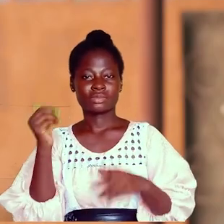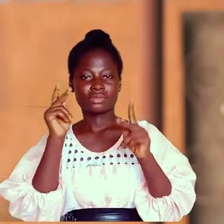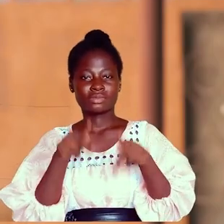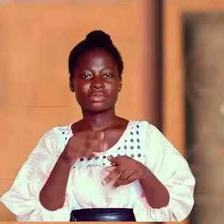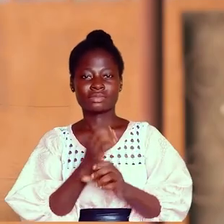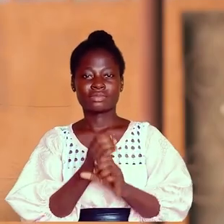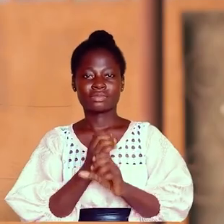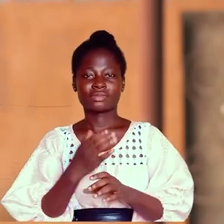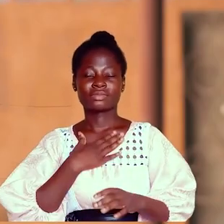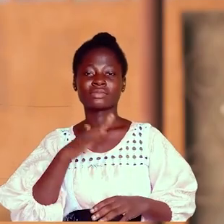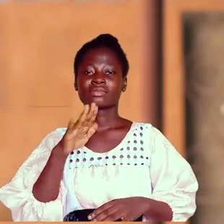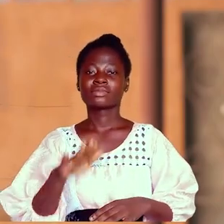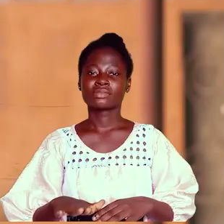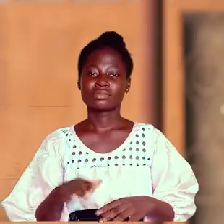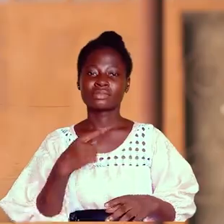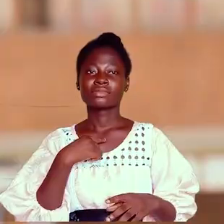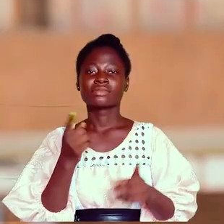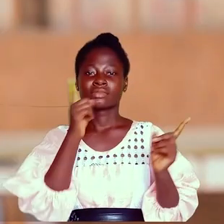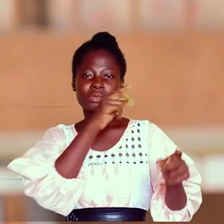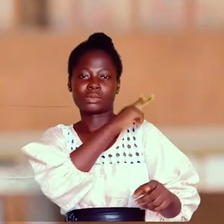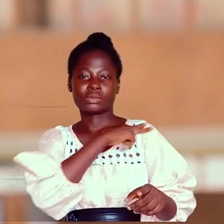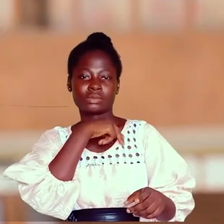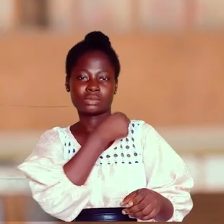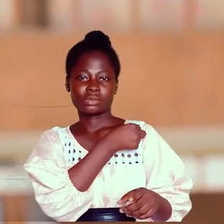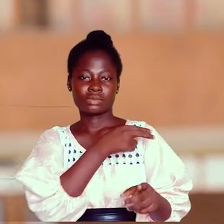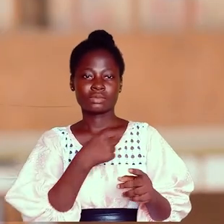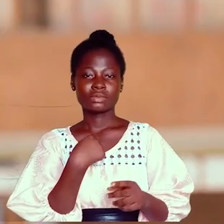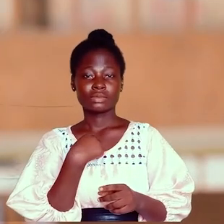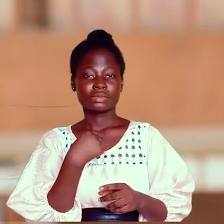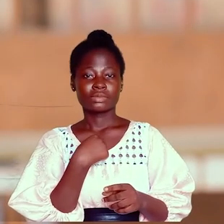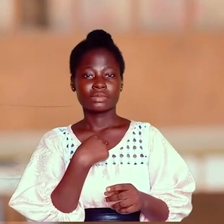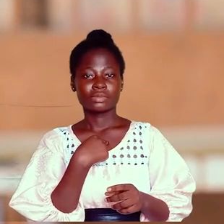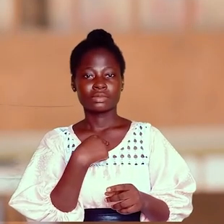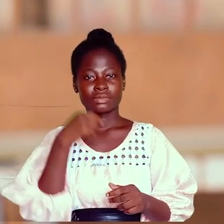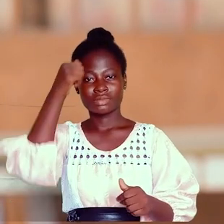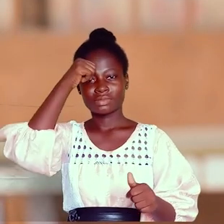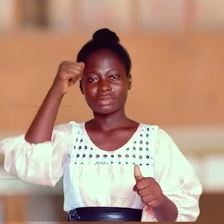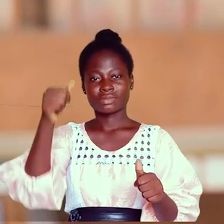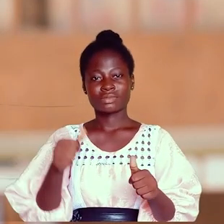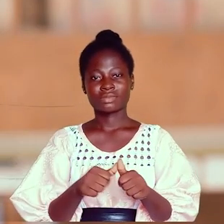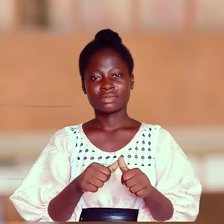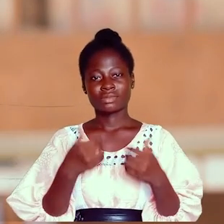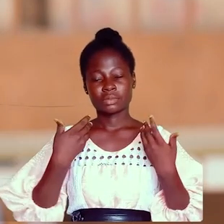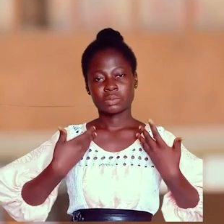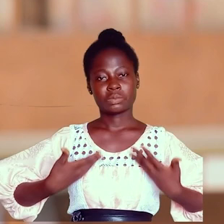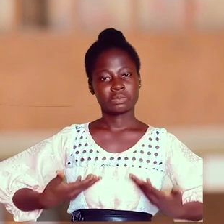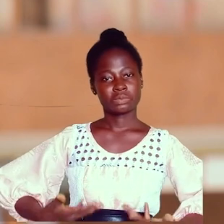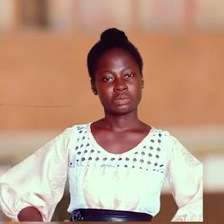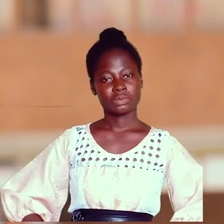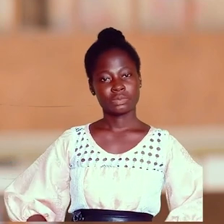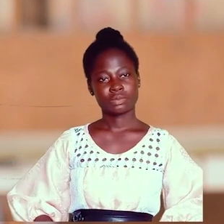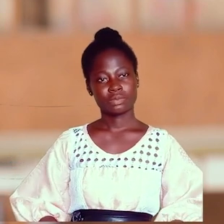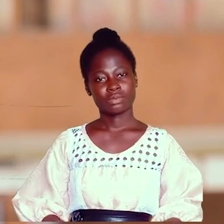of the child and I was at the hospital. I remember I was wearing some dress